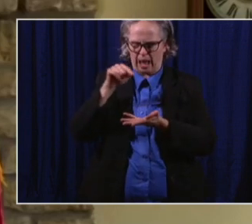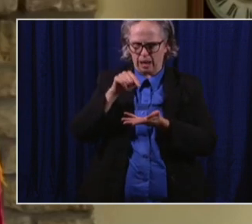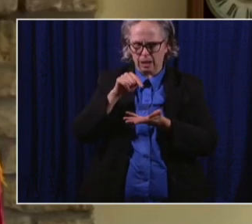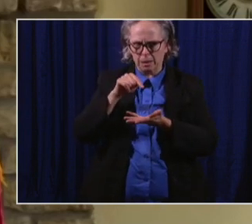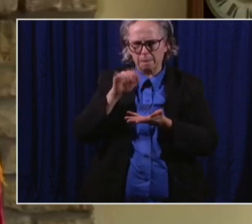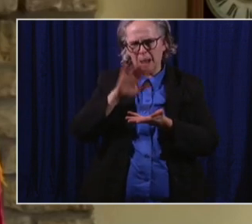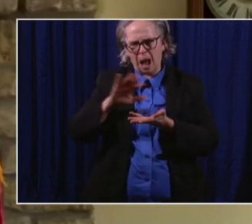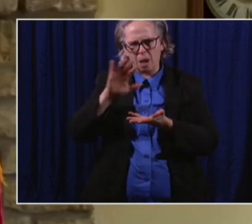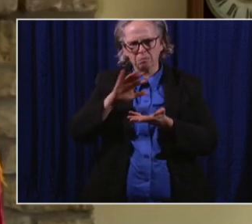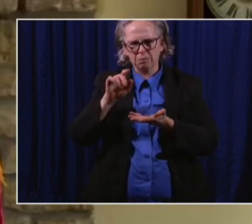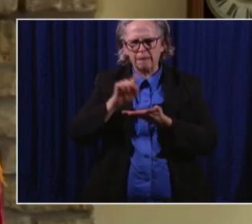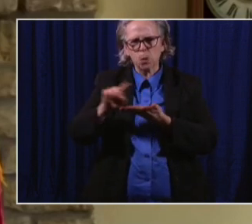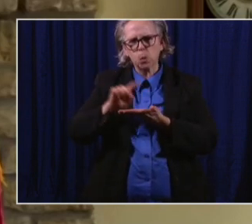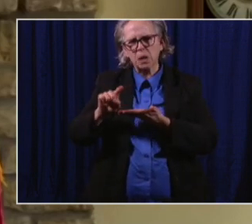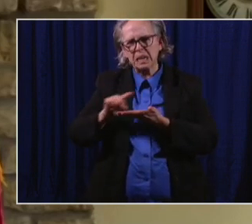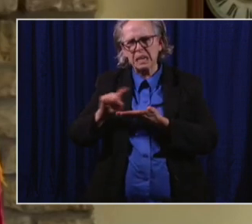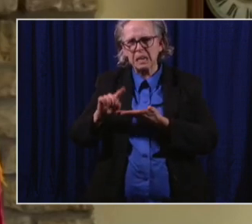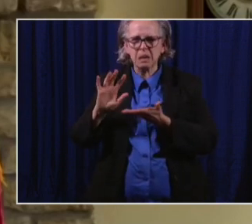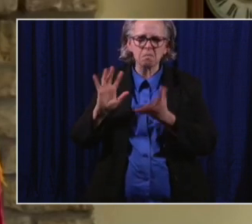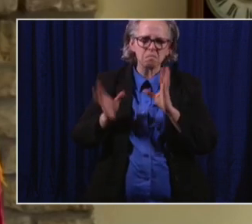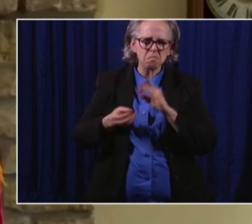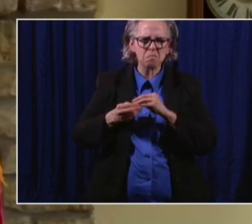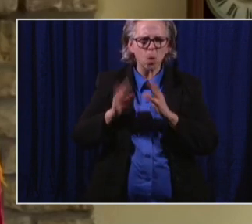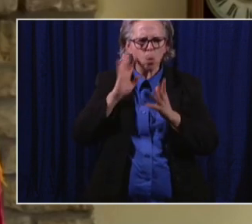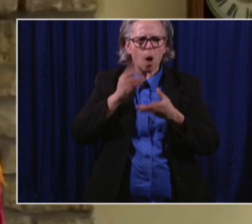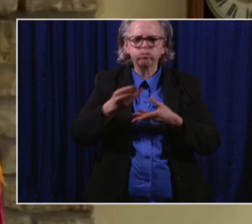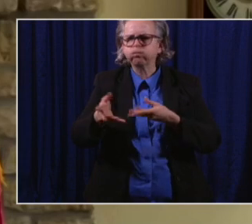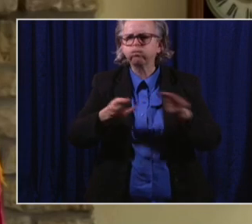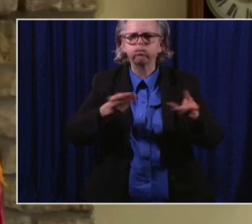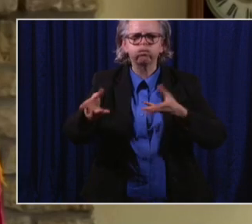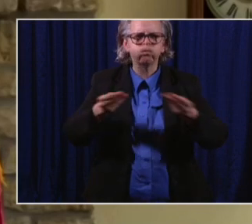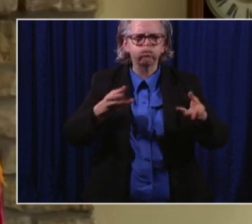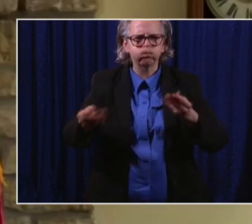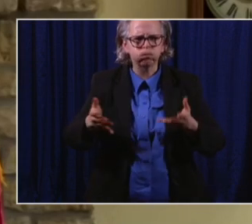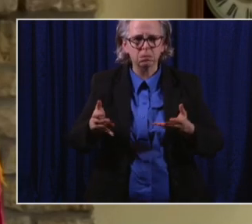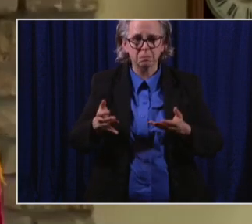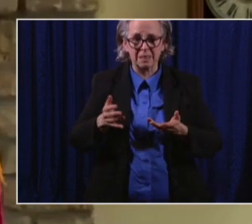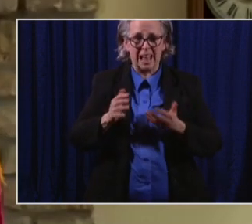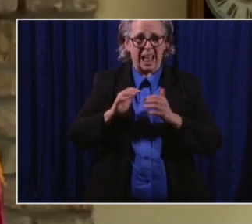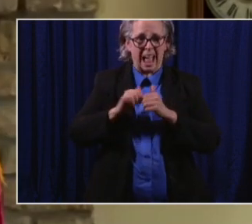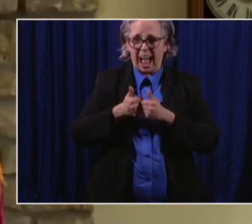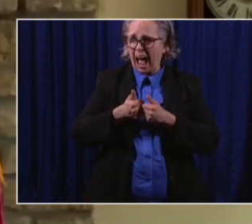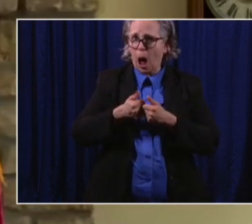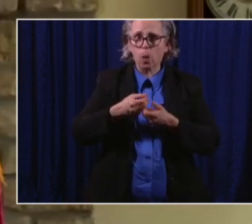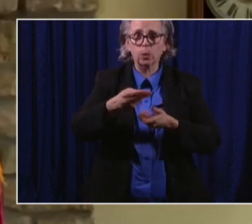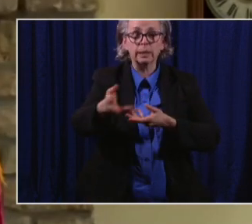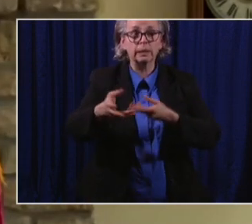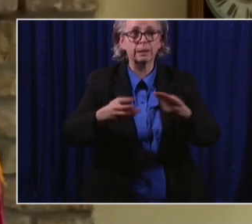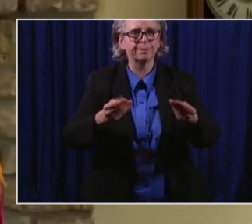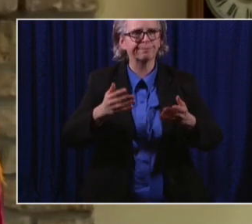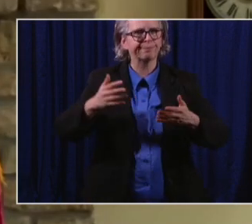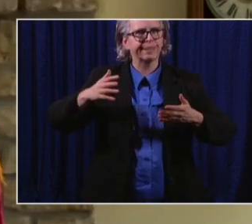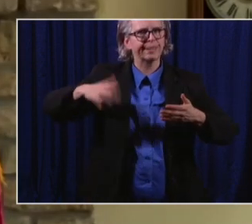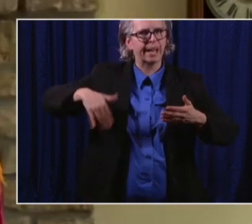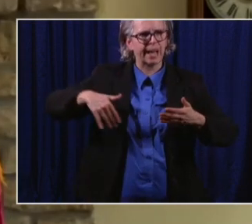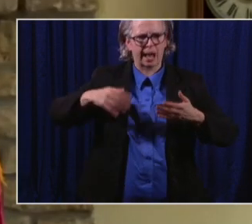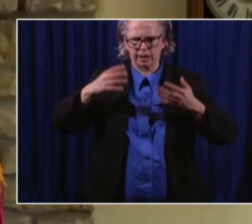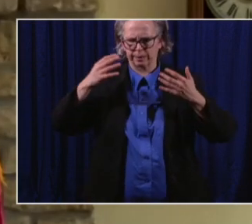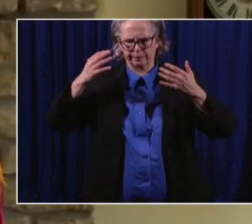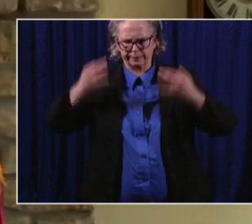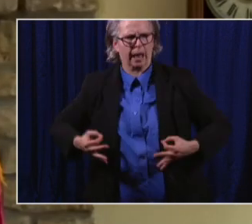And we continue to work on how we're going to deploy them to save lives, how we're going to deploy them to